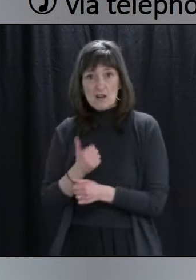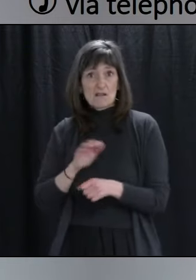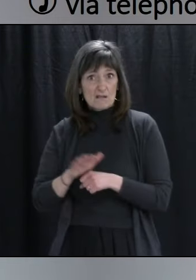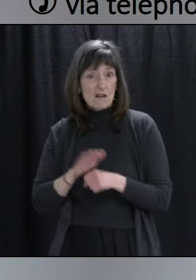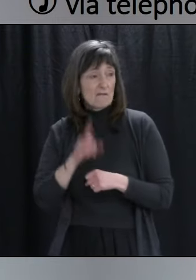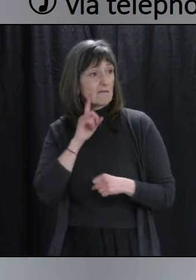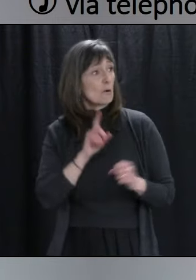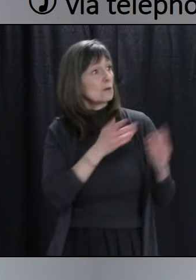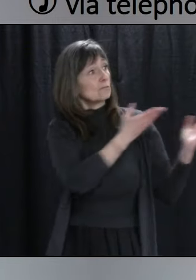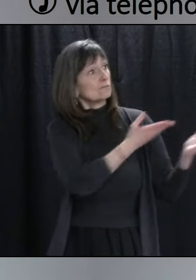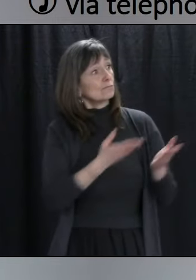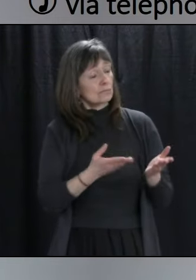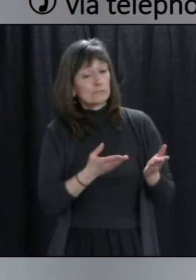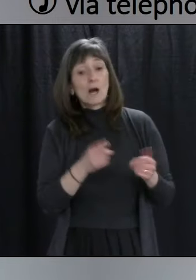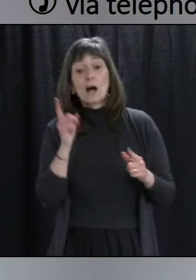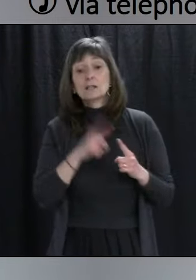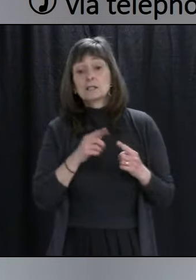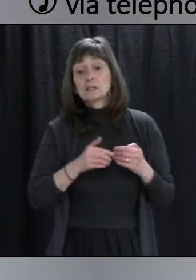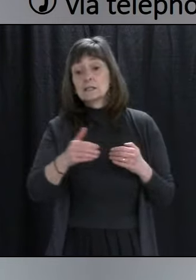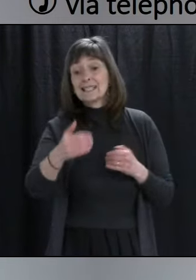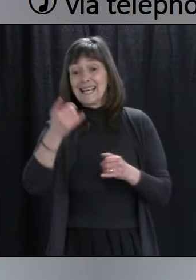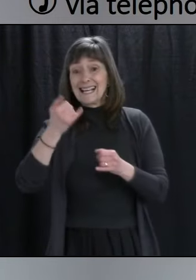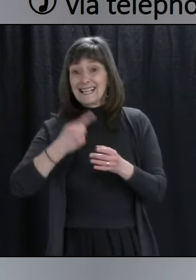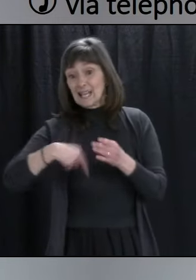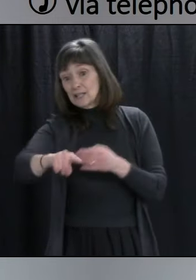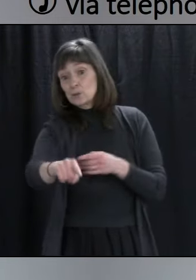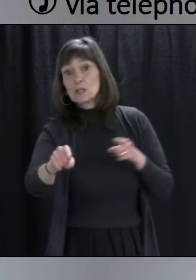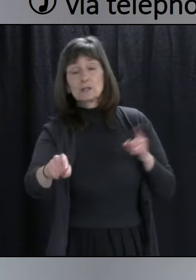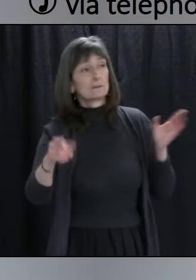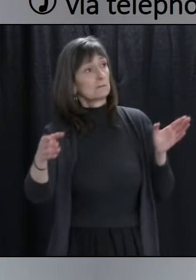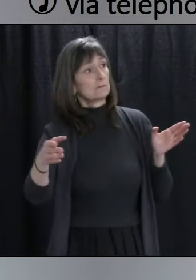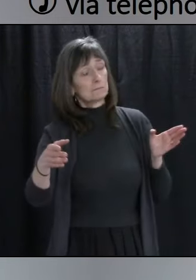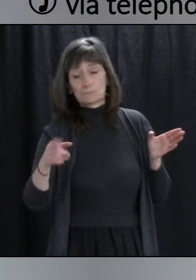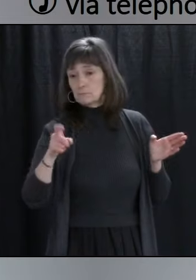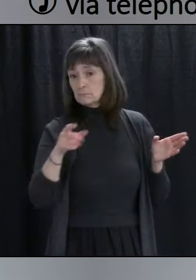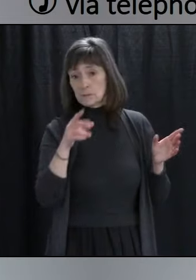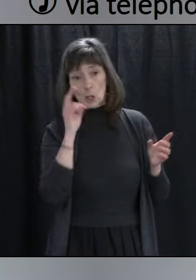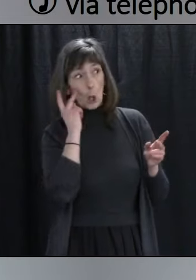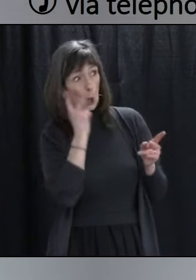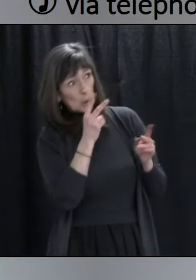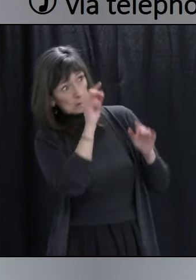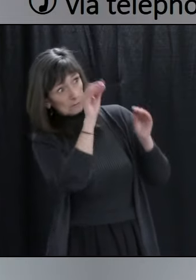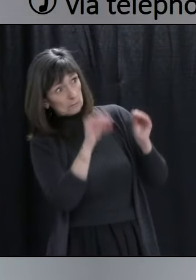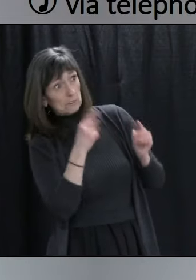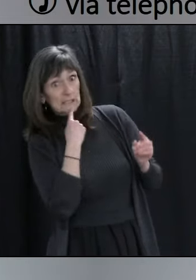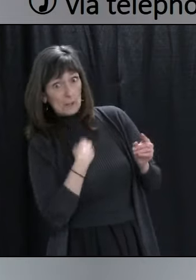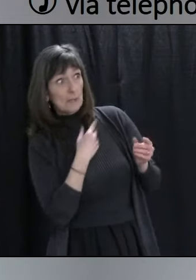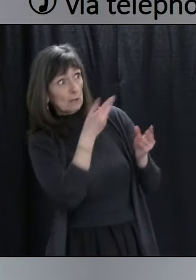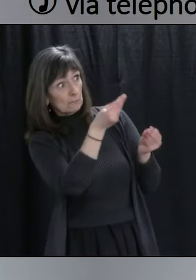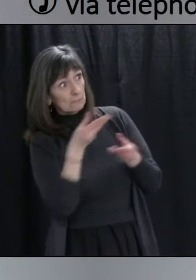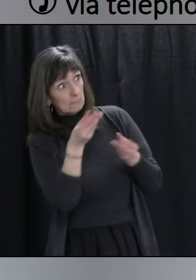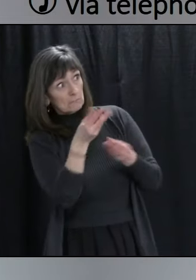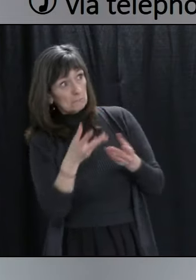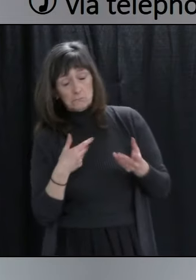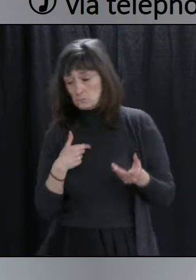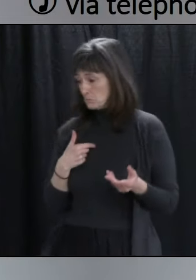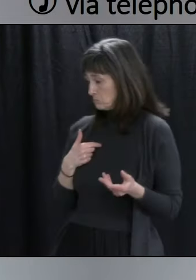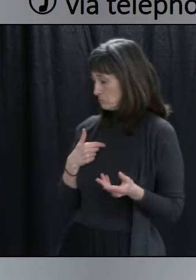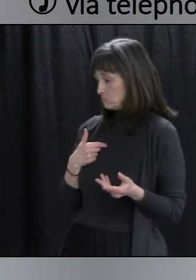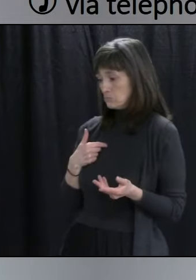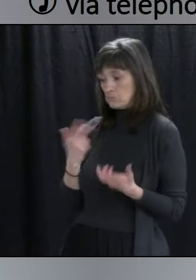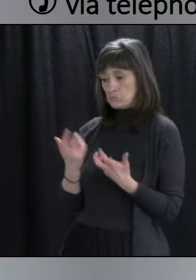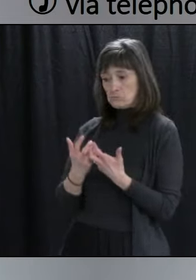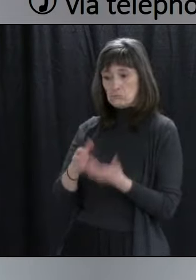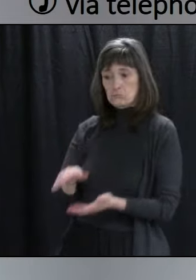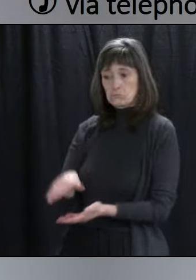going to be the end of this week. So for the moment, unless something different happens, we are all right for the